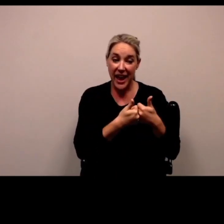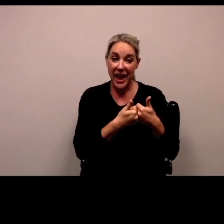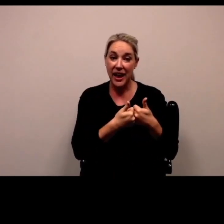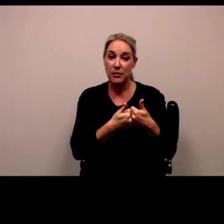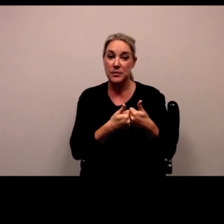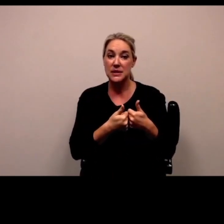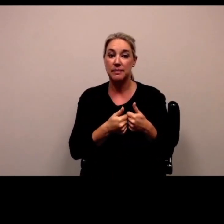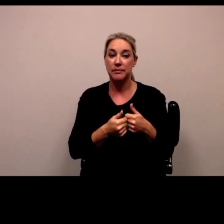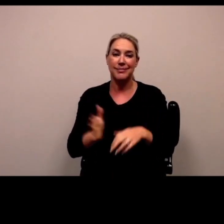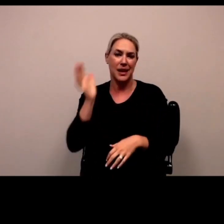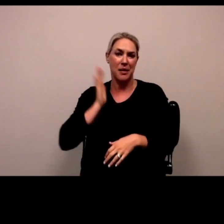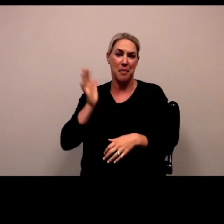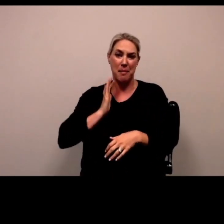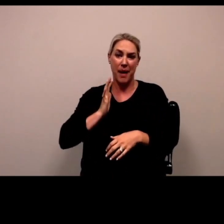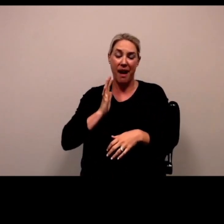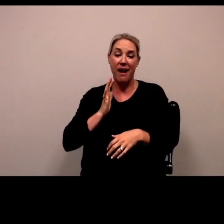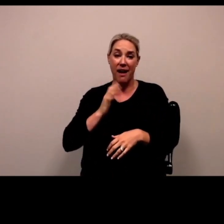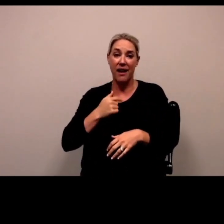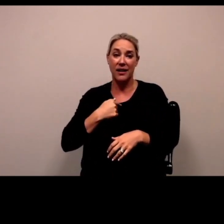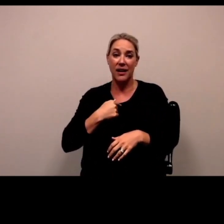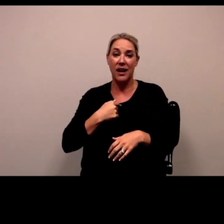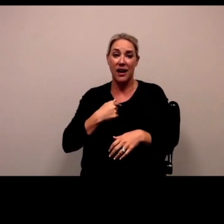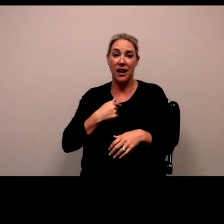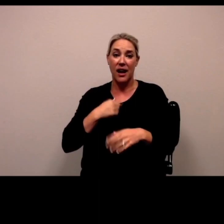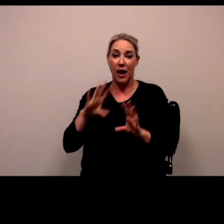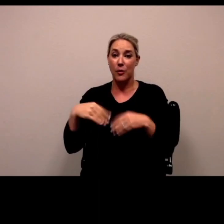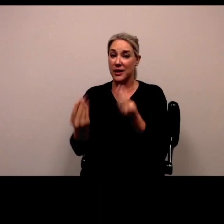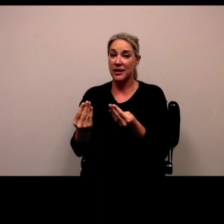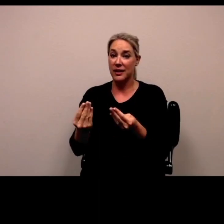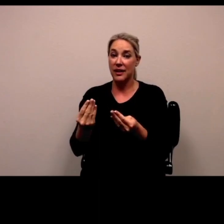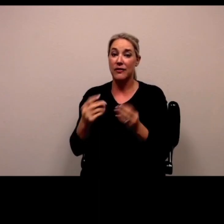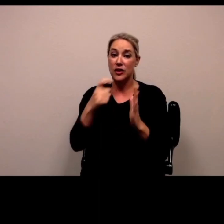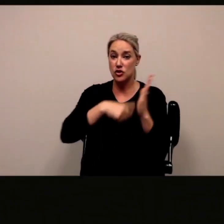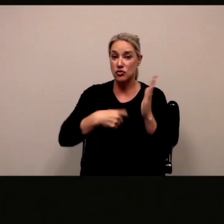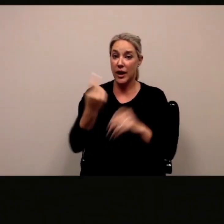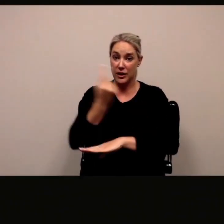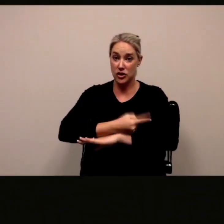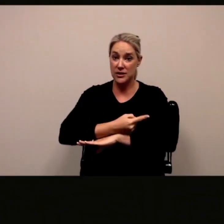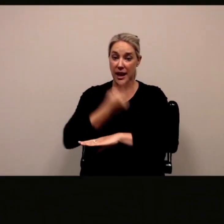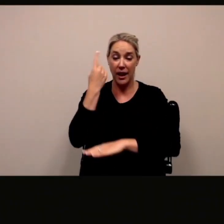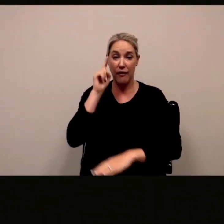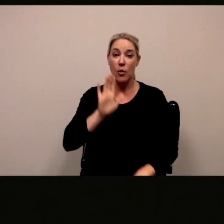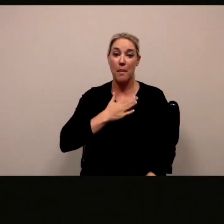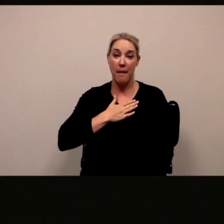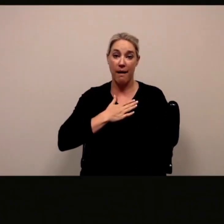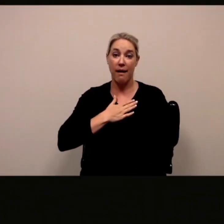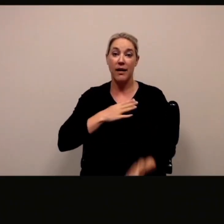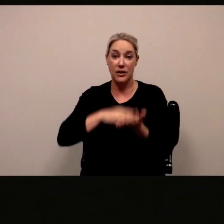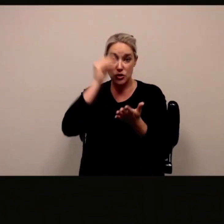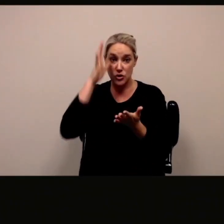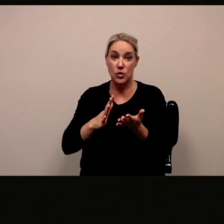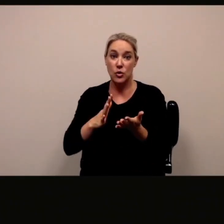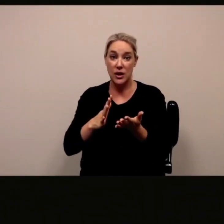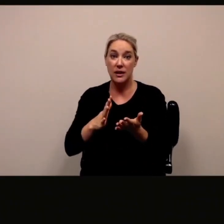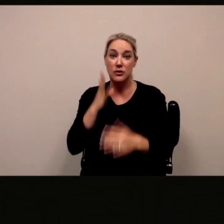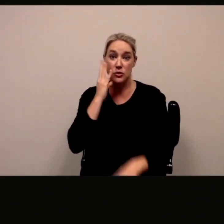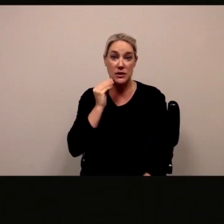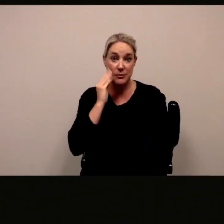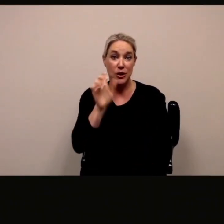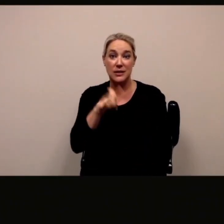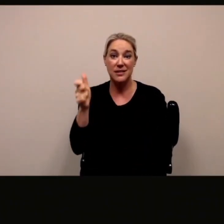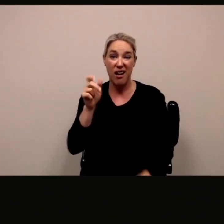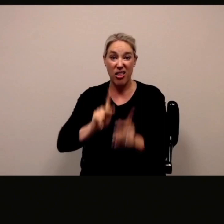Day every year with culminating projects with Microbit, and it explodes. So like I